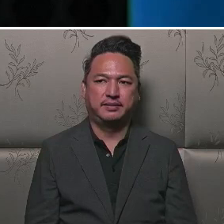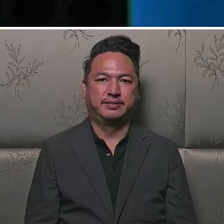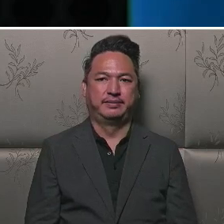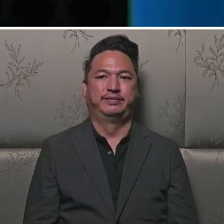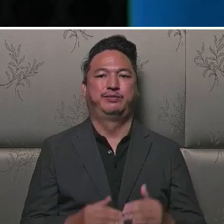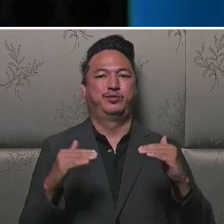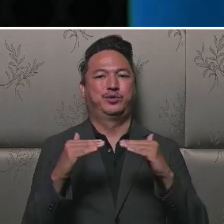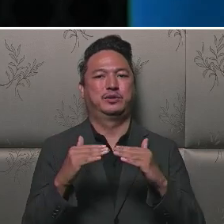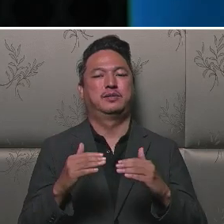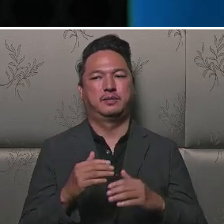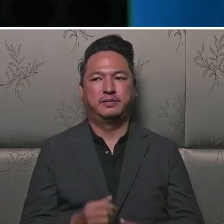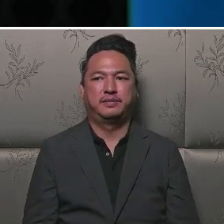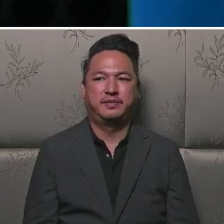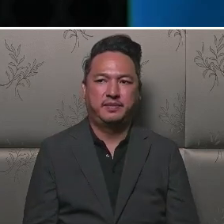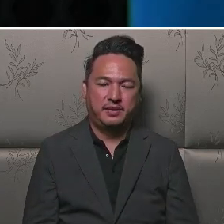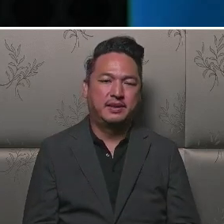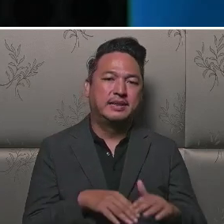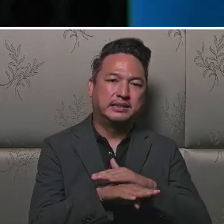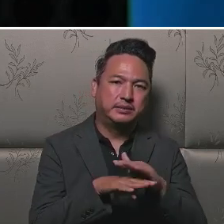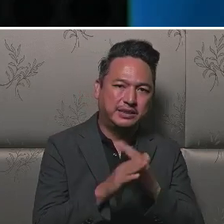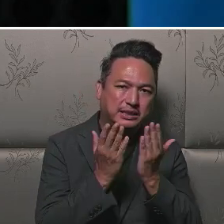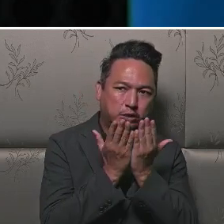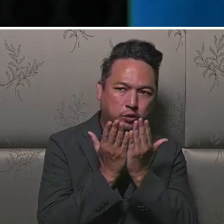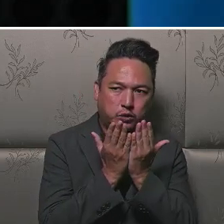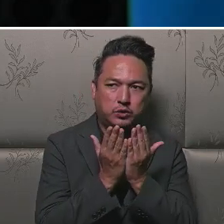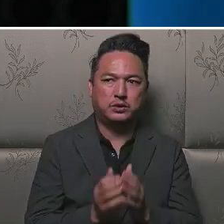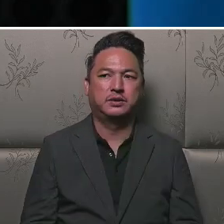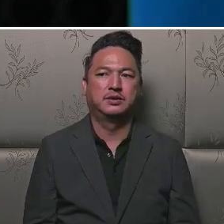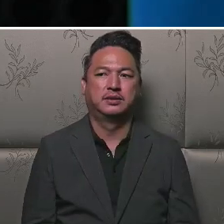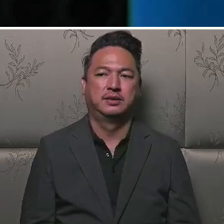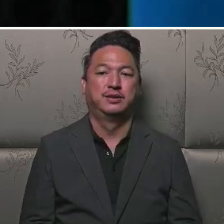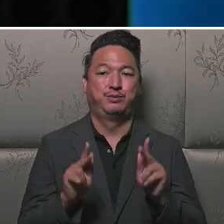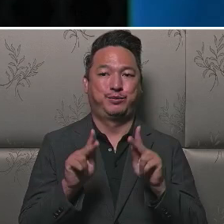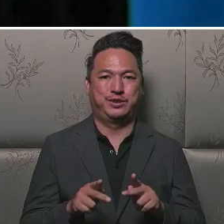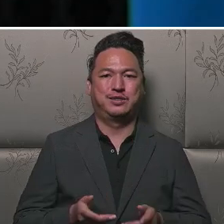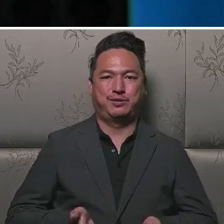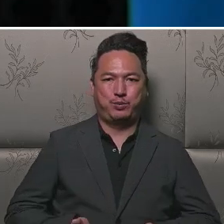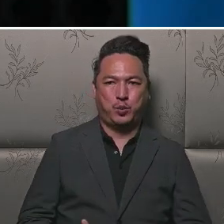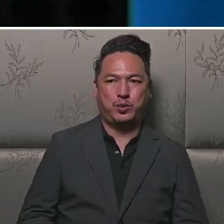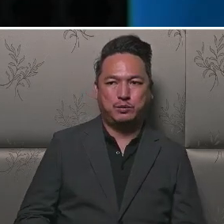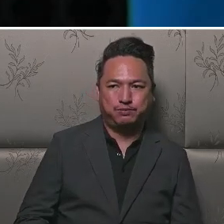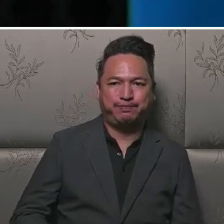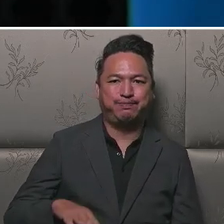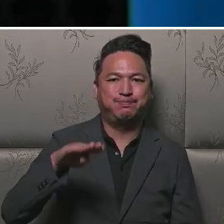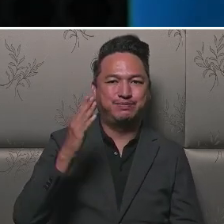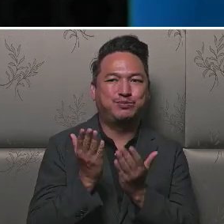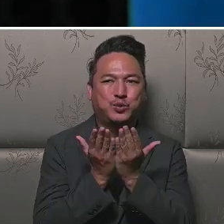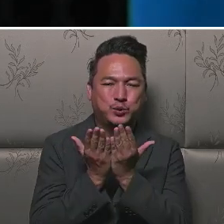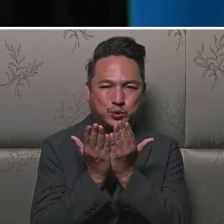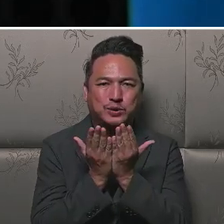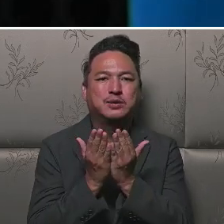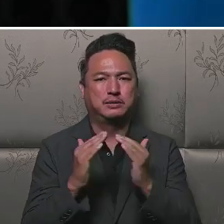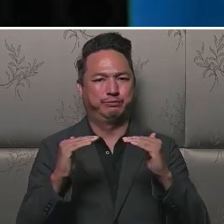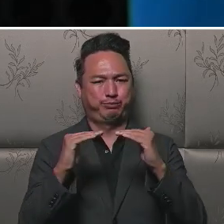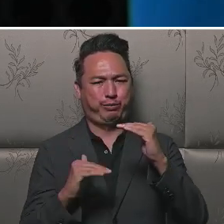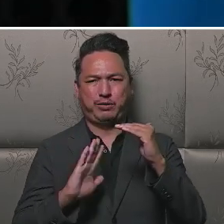that's something that we really do hope to happen and then effectively, and that